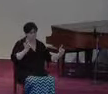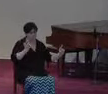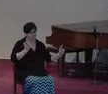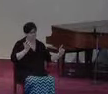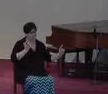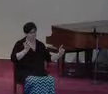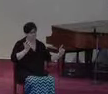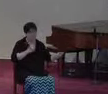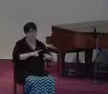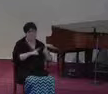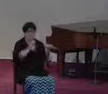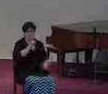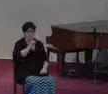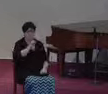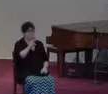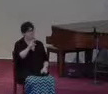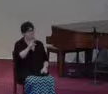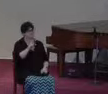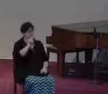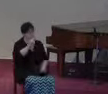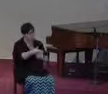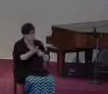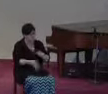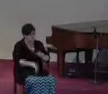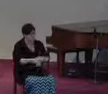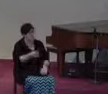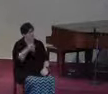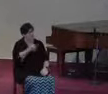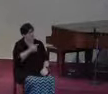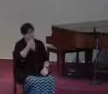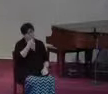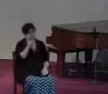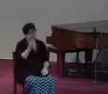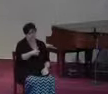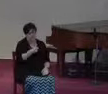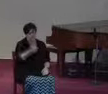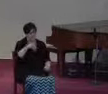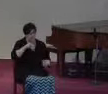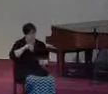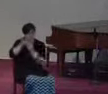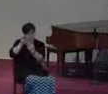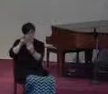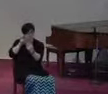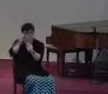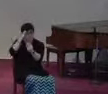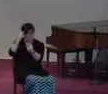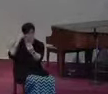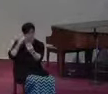But you know, Simeon wasn't done. He said something else. He looked right at Mary.